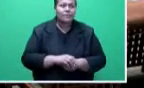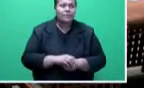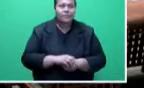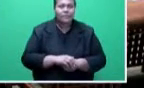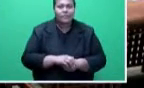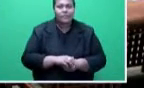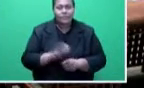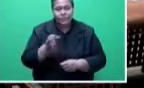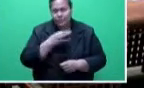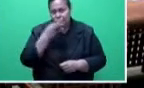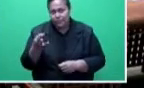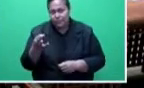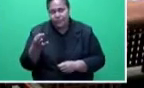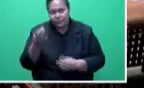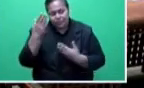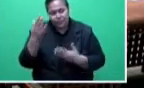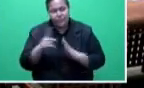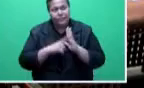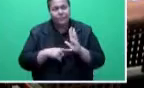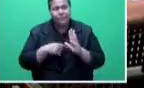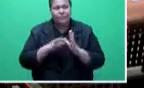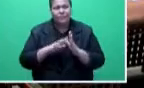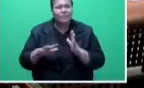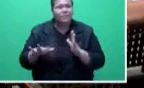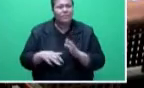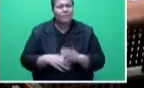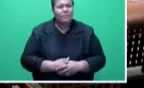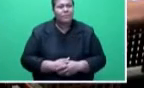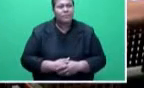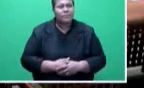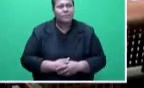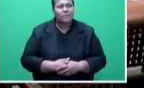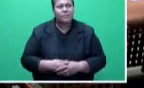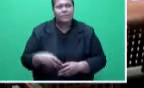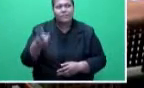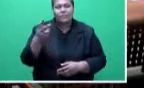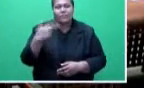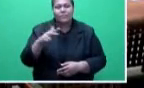Honourable Joseph Nunn to ask question